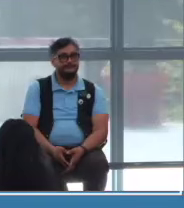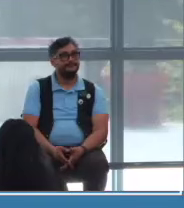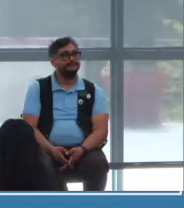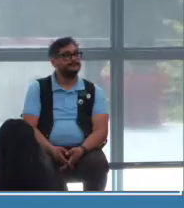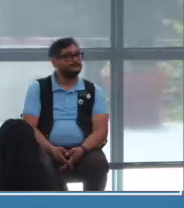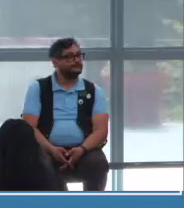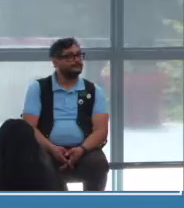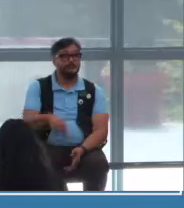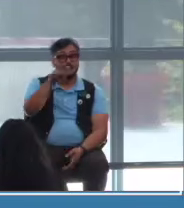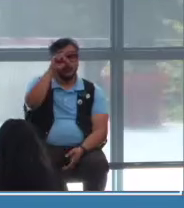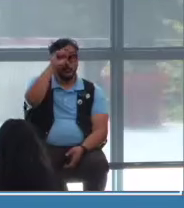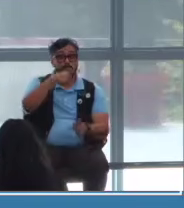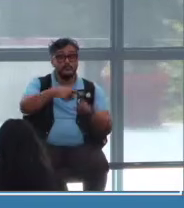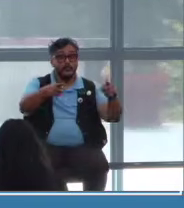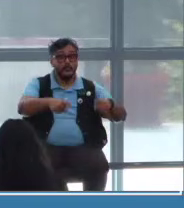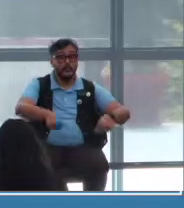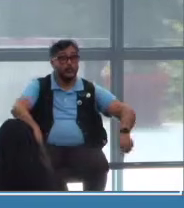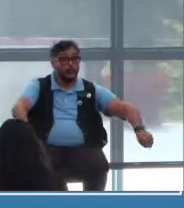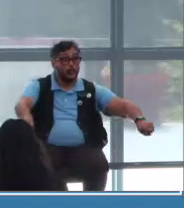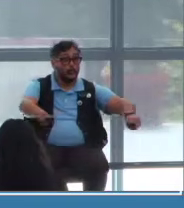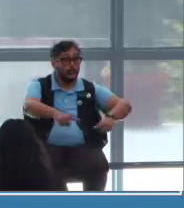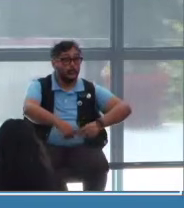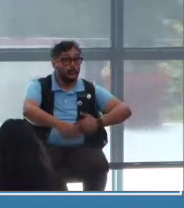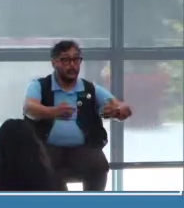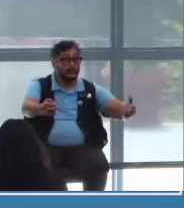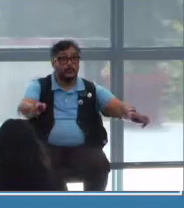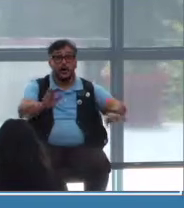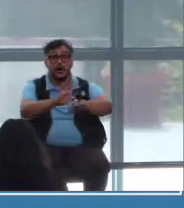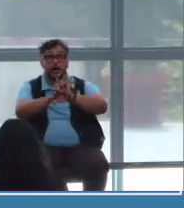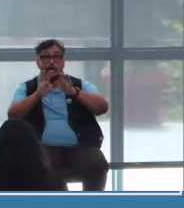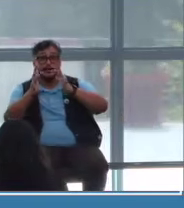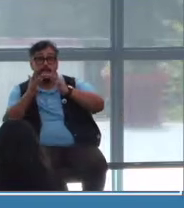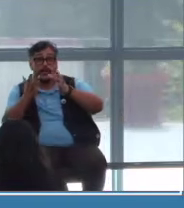Any other questions in the room that are coming up or online, Mia?